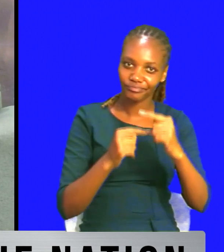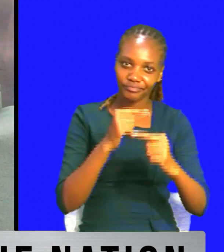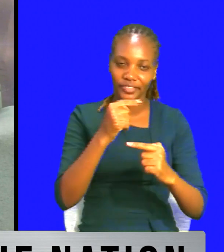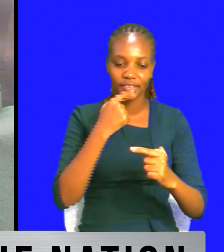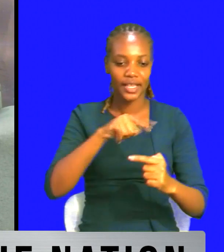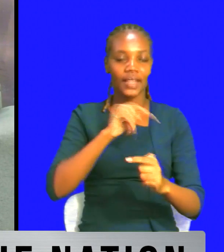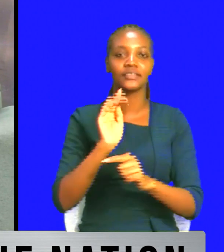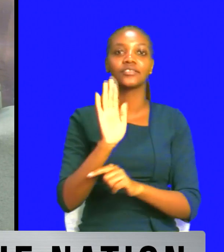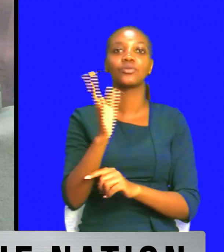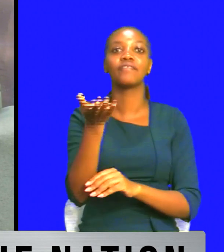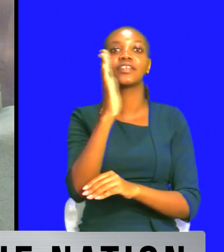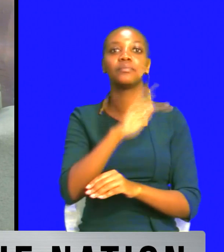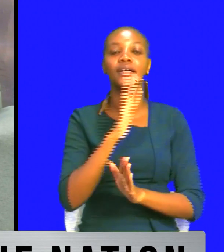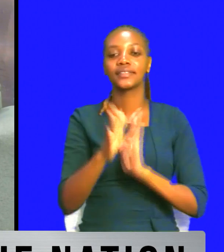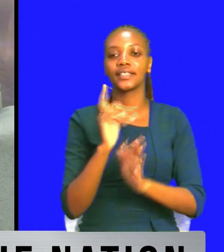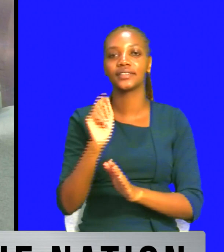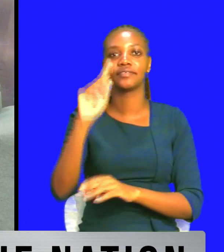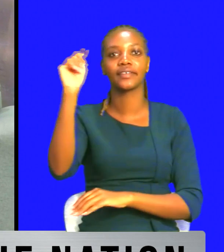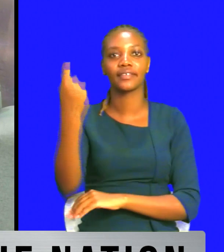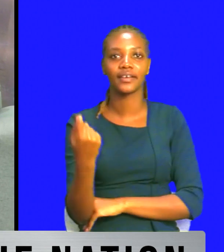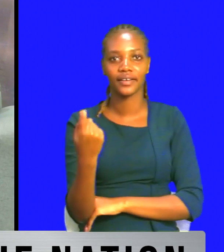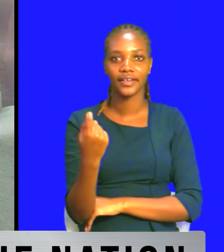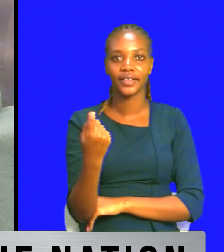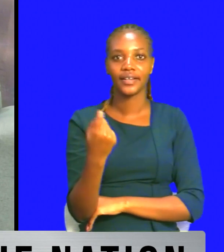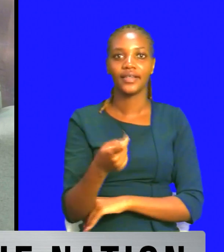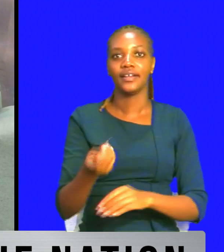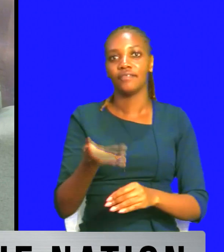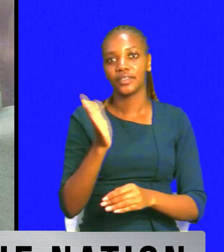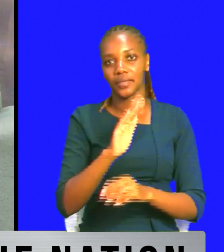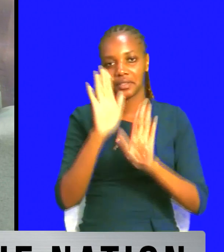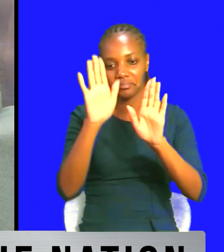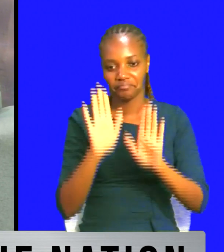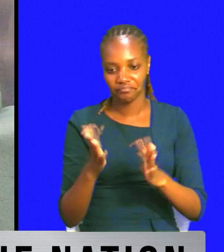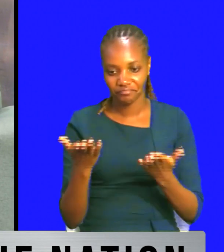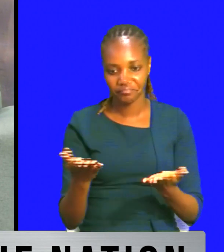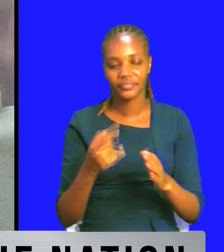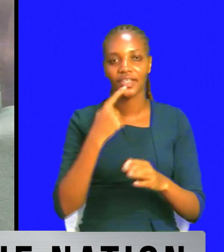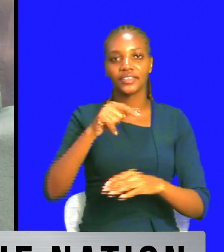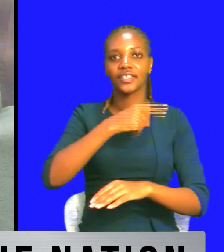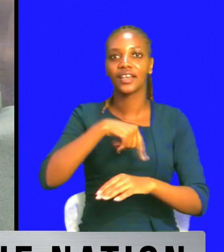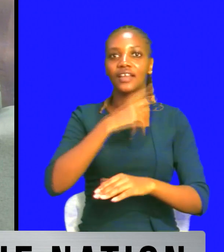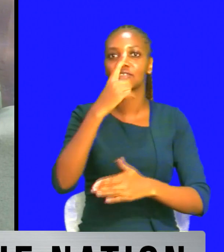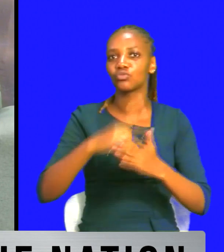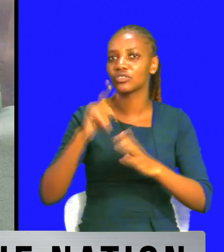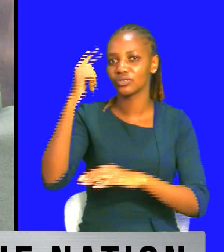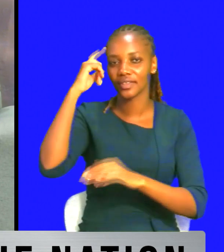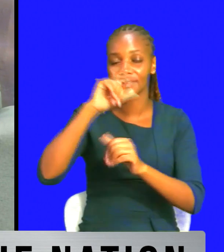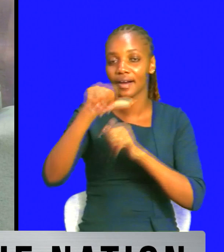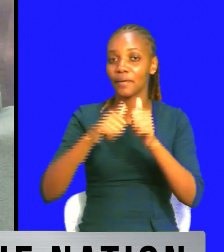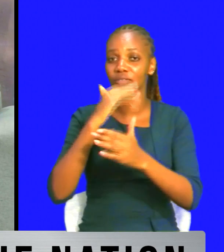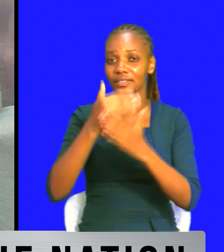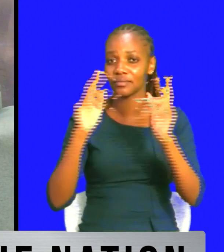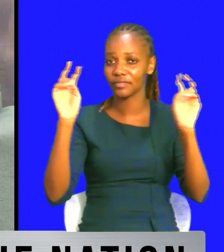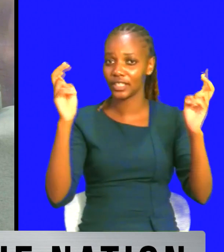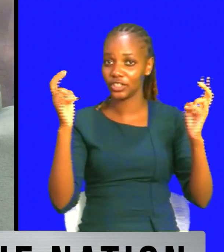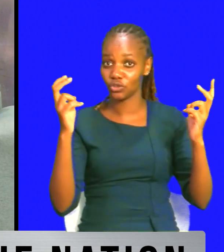your feedback. Just go to Science TV Kenya. Give us feedback there. Tell us what is it you think about some of the